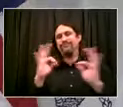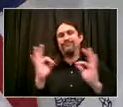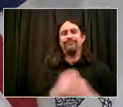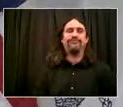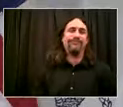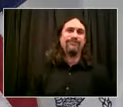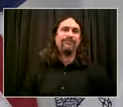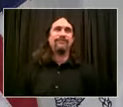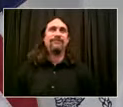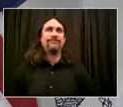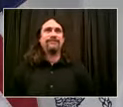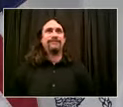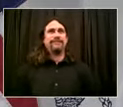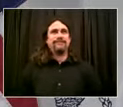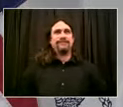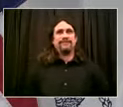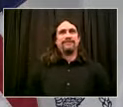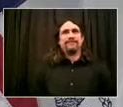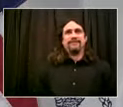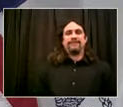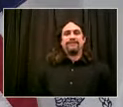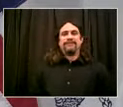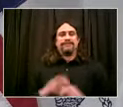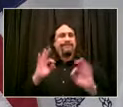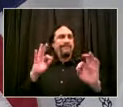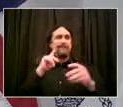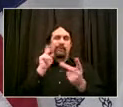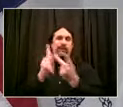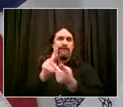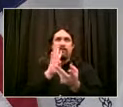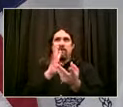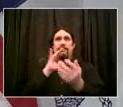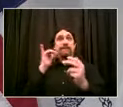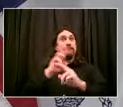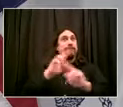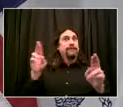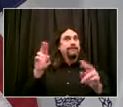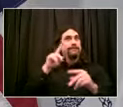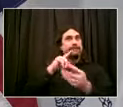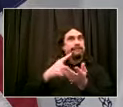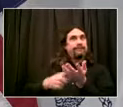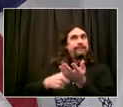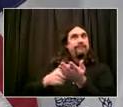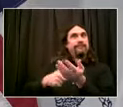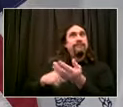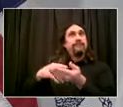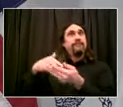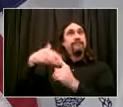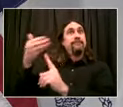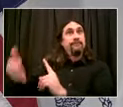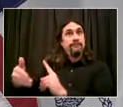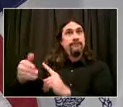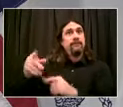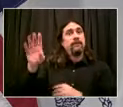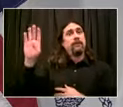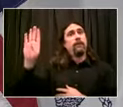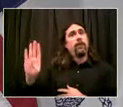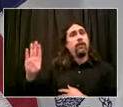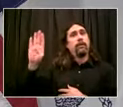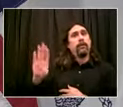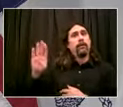borough president is nothing if not persistent and tenacious. I could come up with a variety of words. I've had a great experience working with him over the